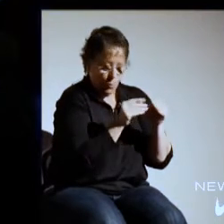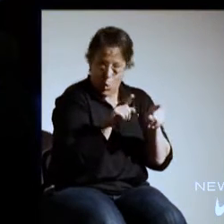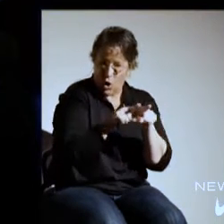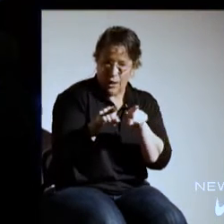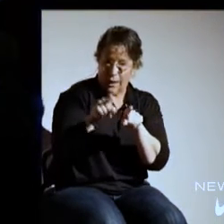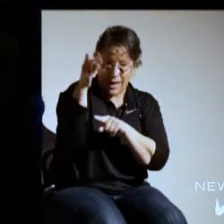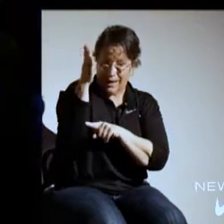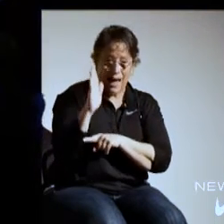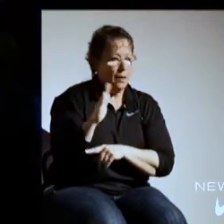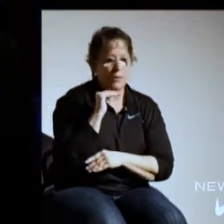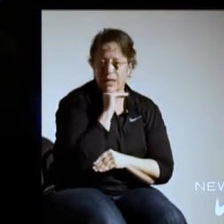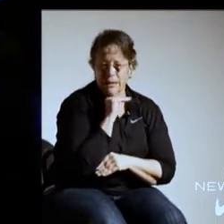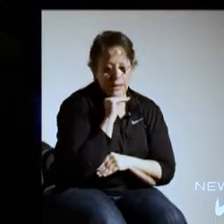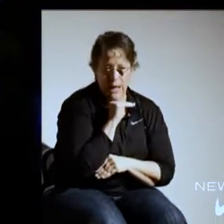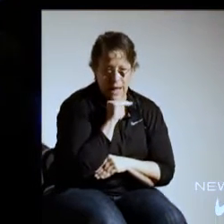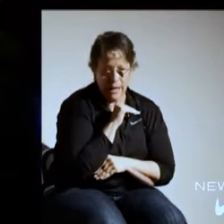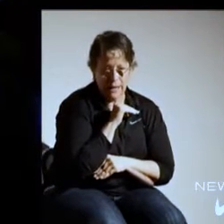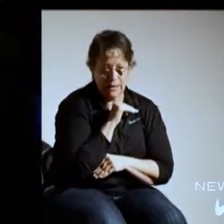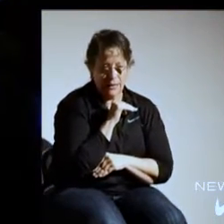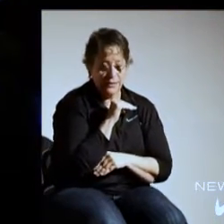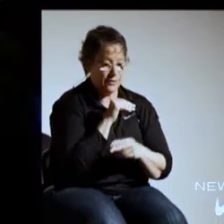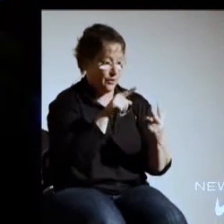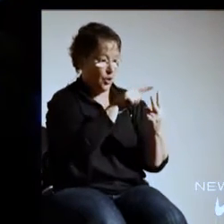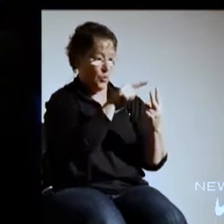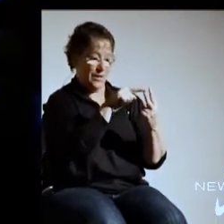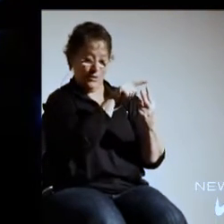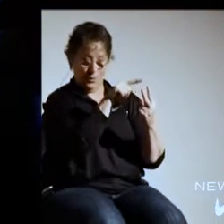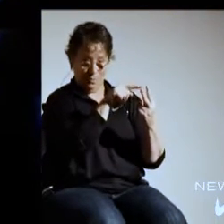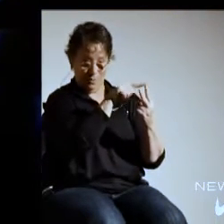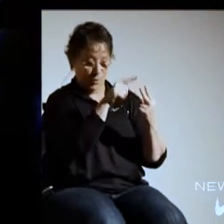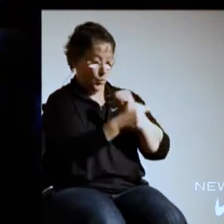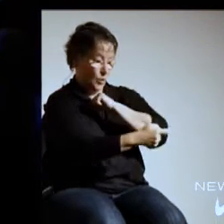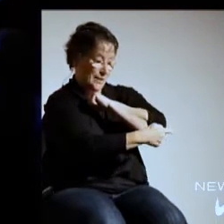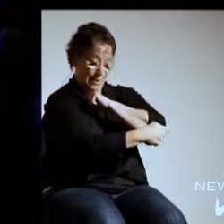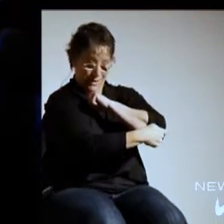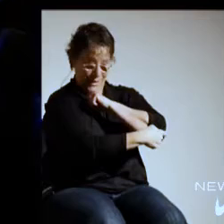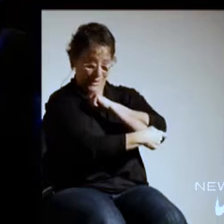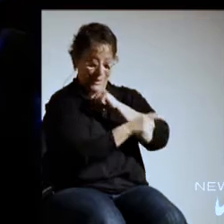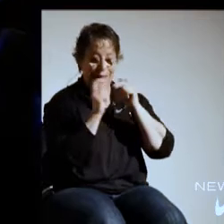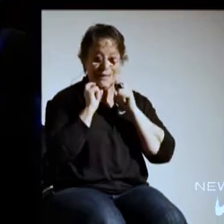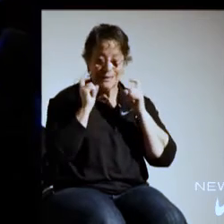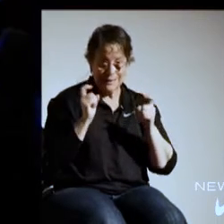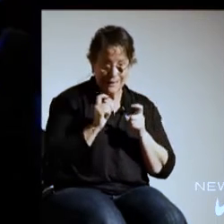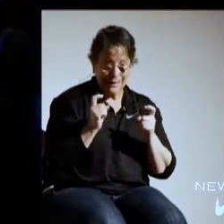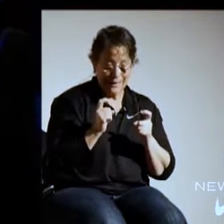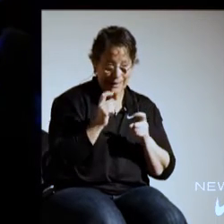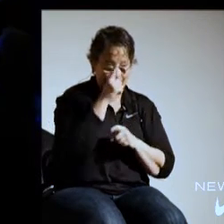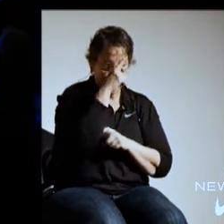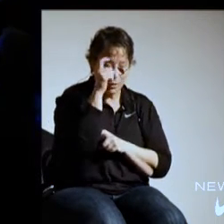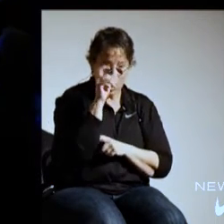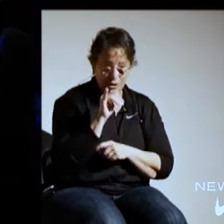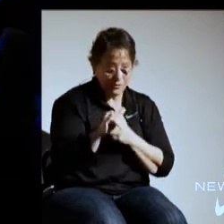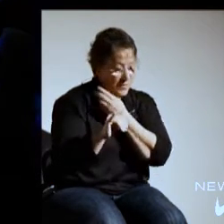they're tempted. They choose to sin. Because of their sin, they have to leave